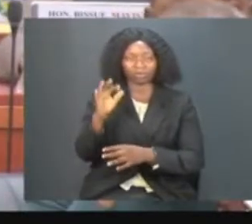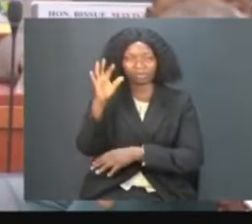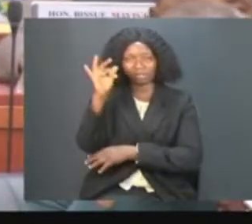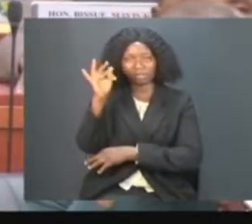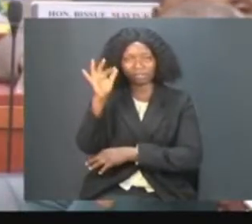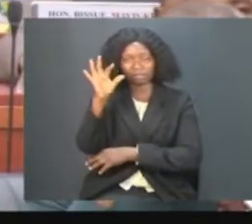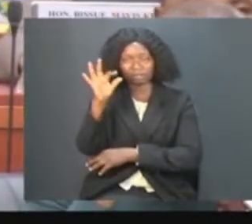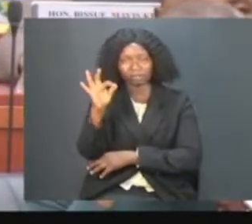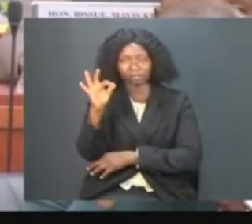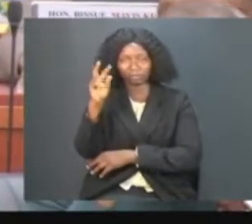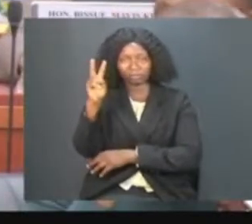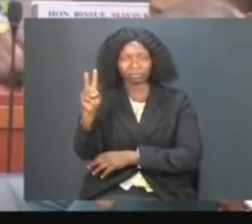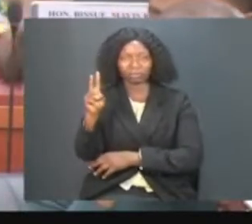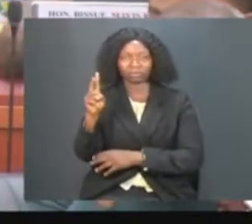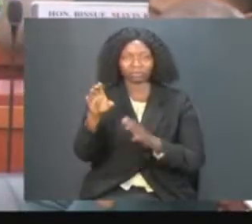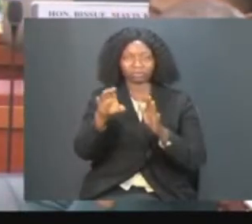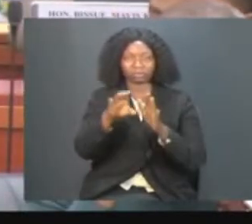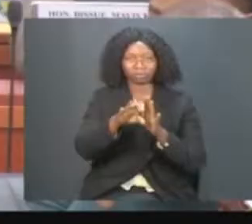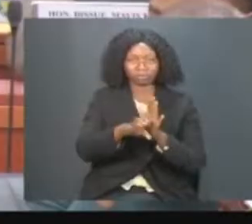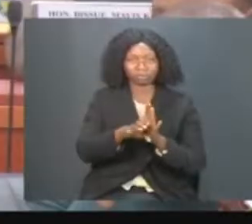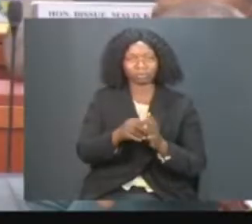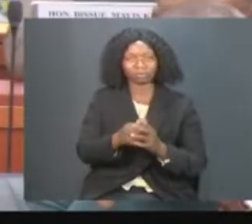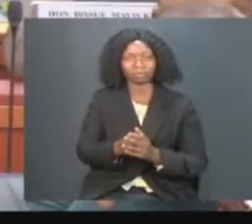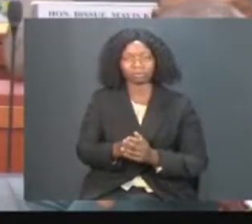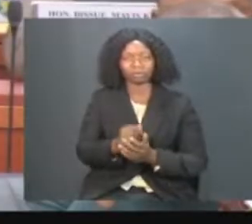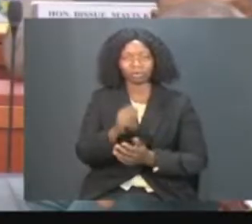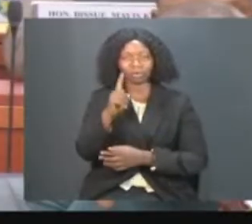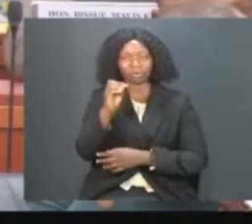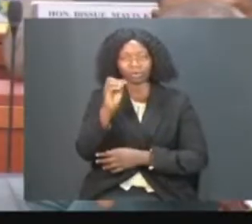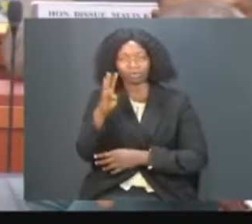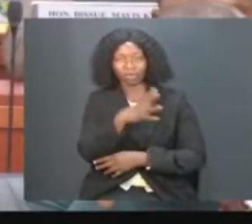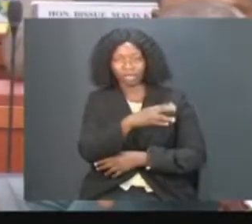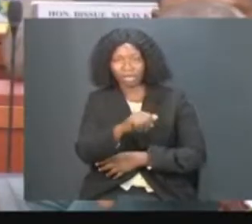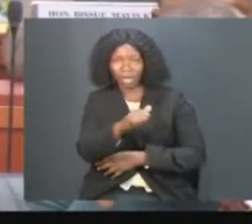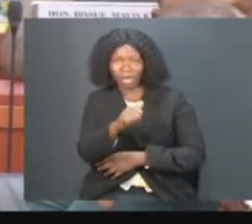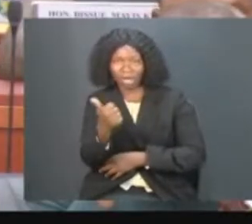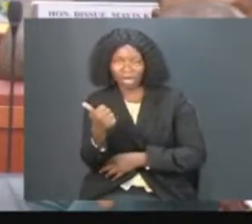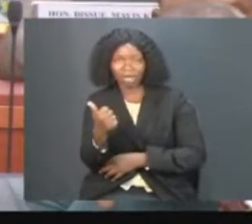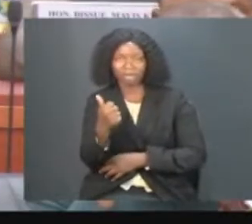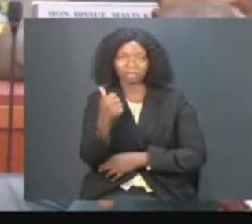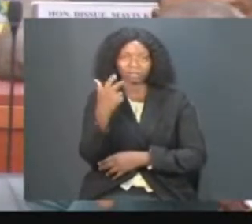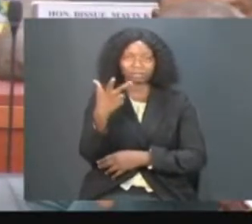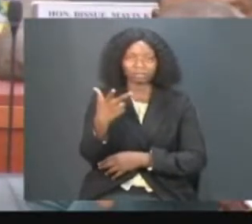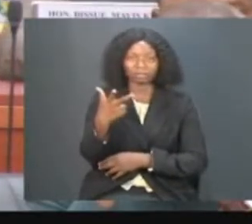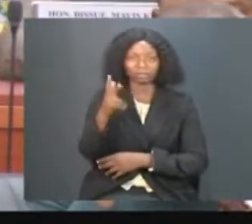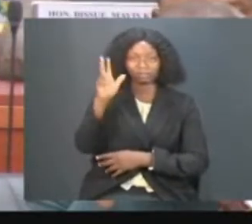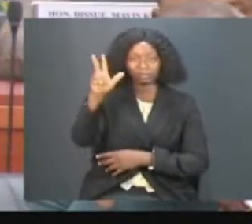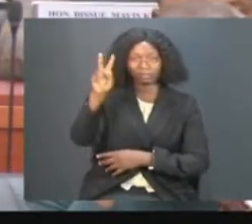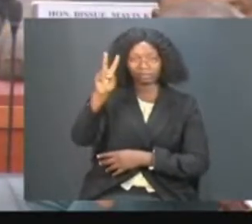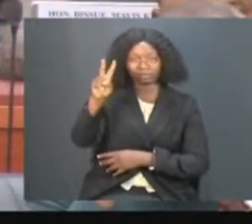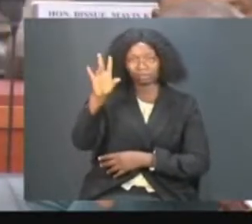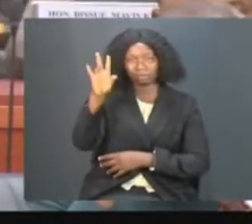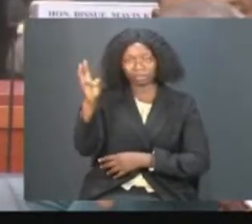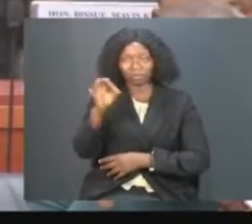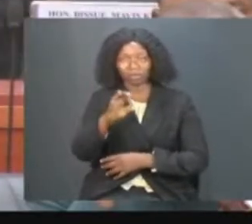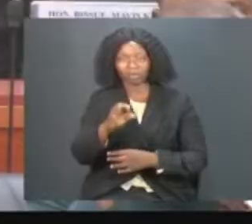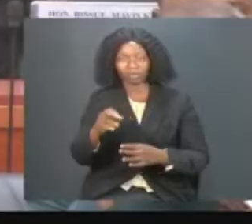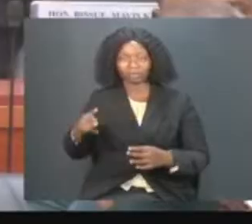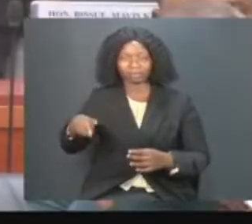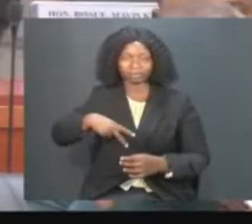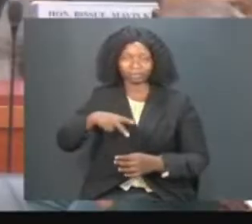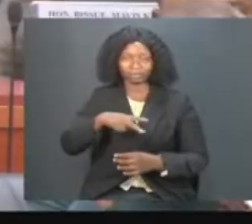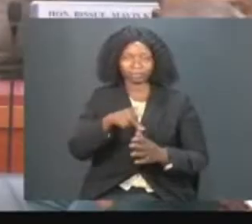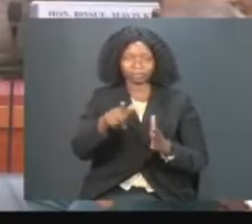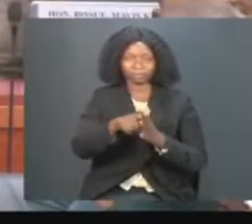Constitution. Pursuant to Article 104 and Order 238 of the Standing Orders of Parliament, the Right